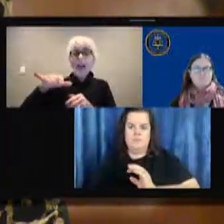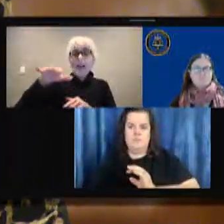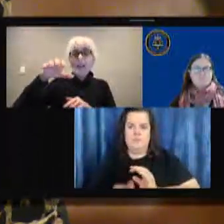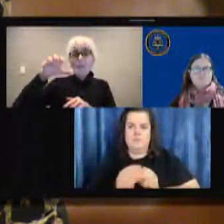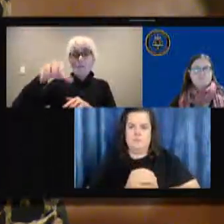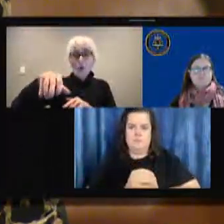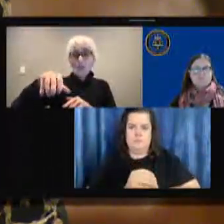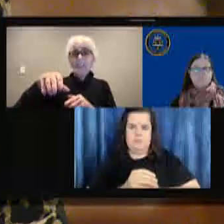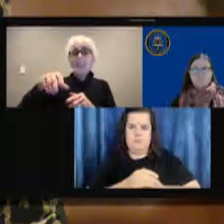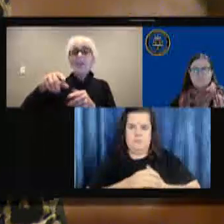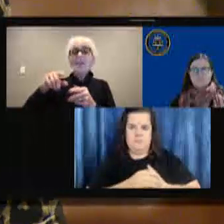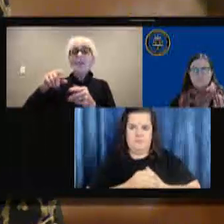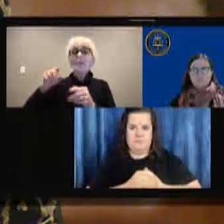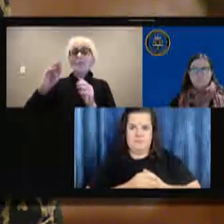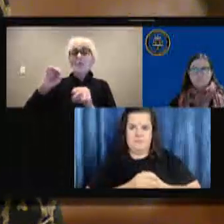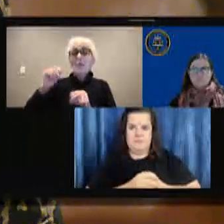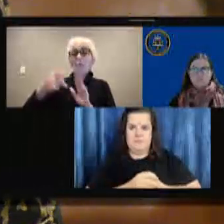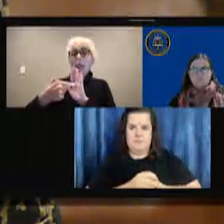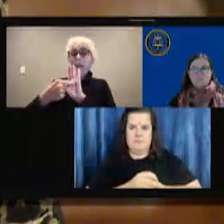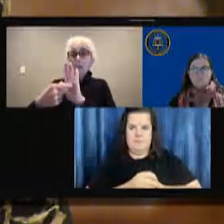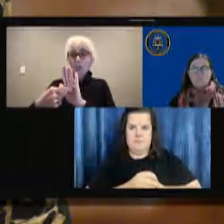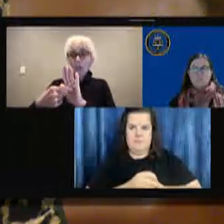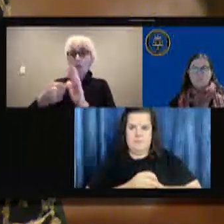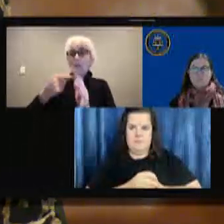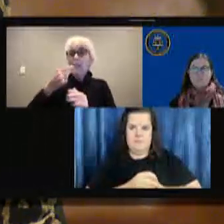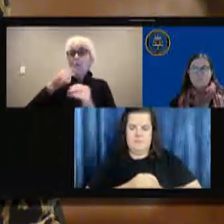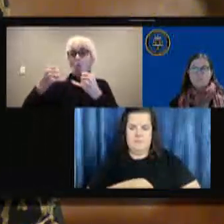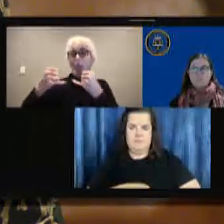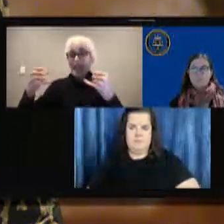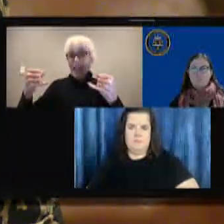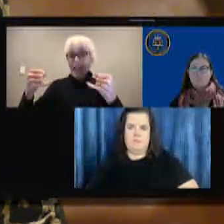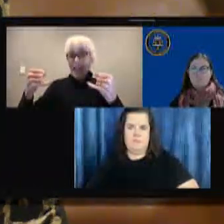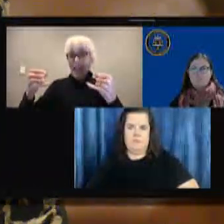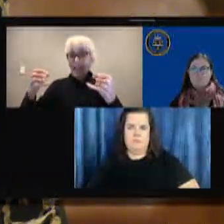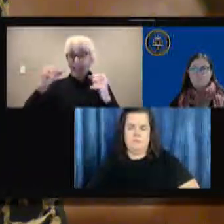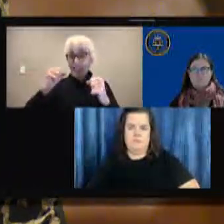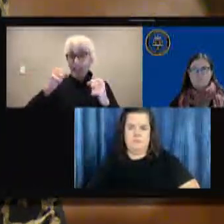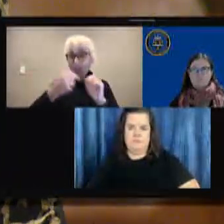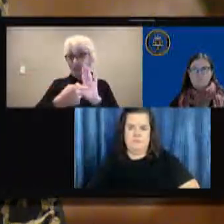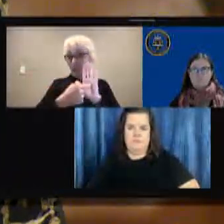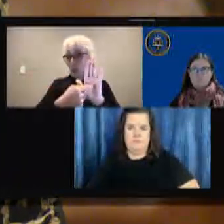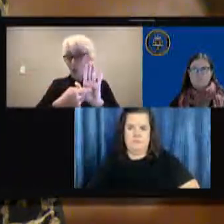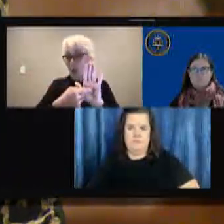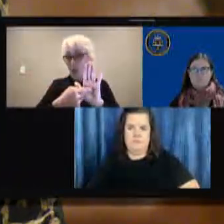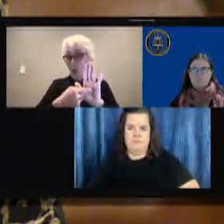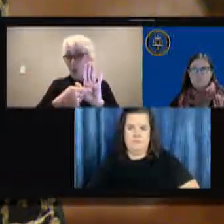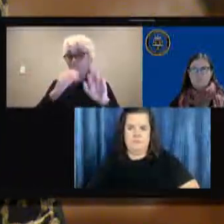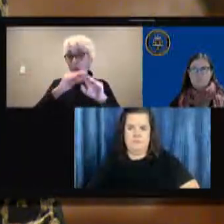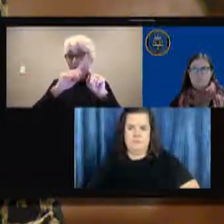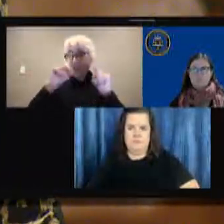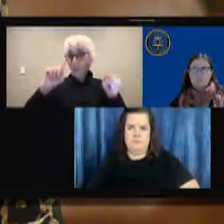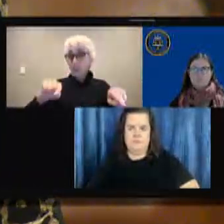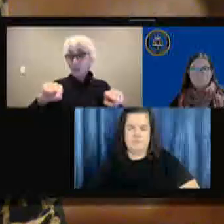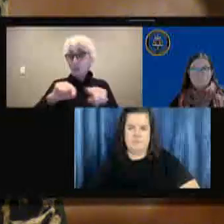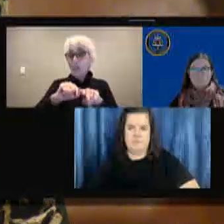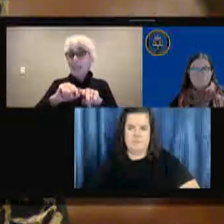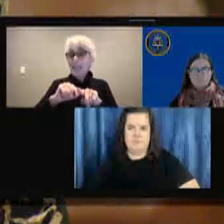the map shows in the red line, I don't know if you could put it up on the screen or not, but it